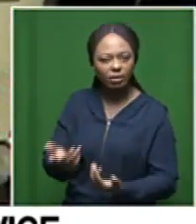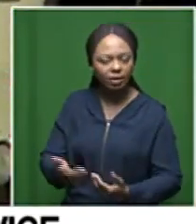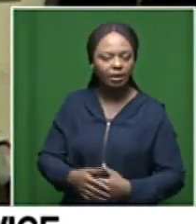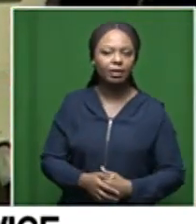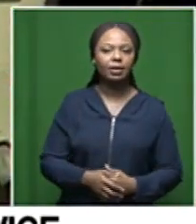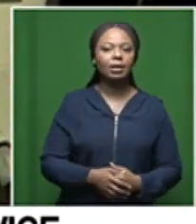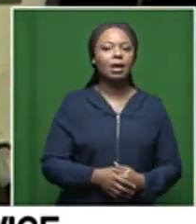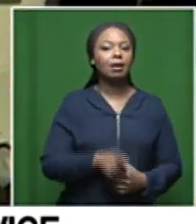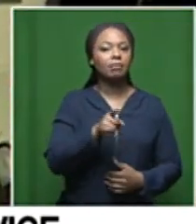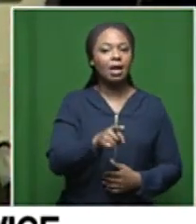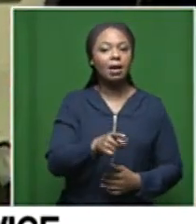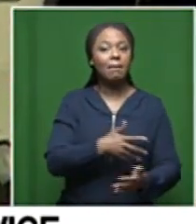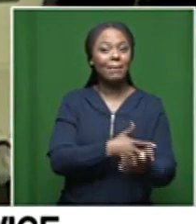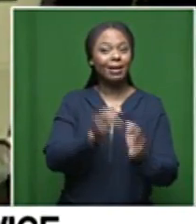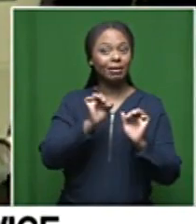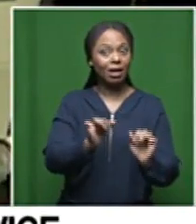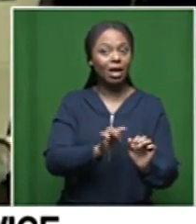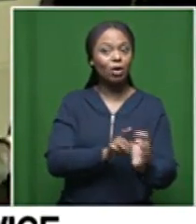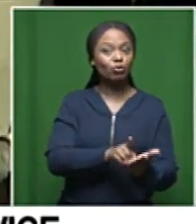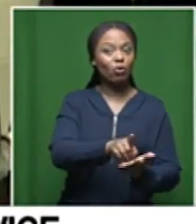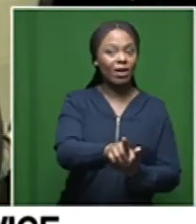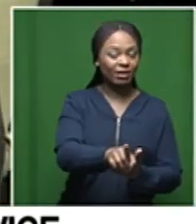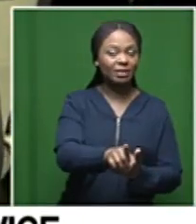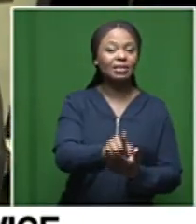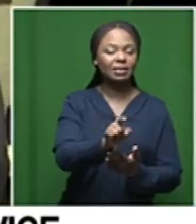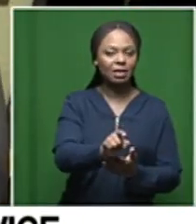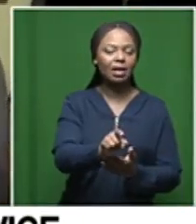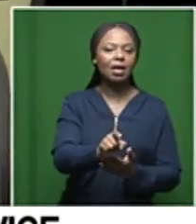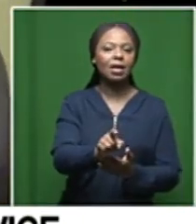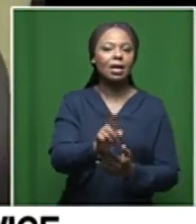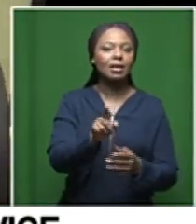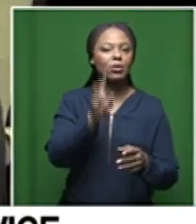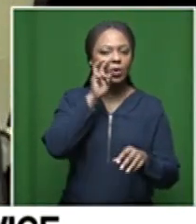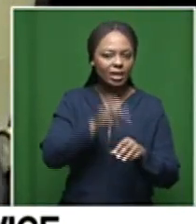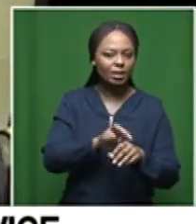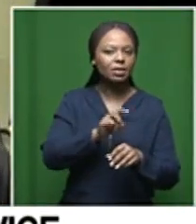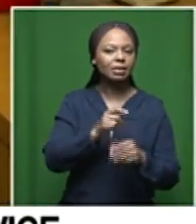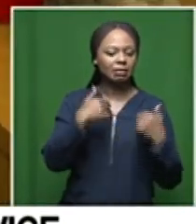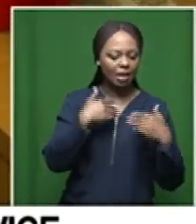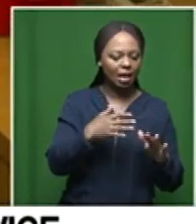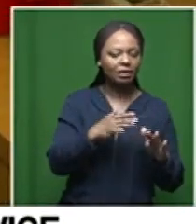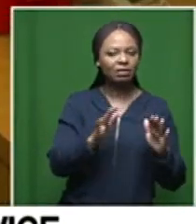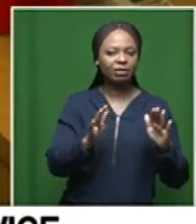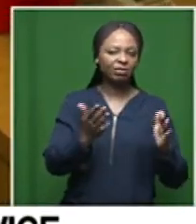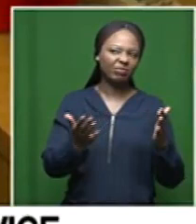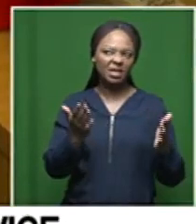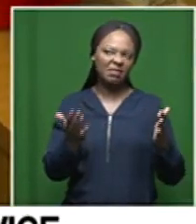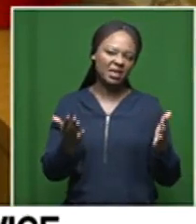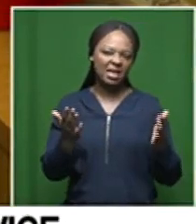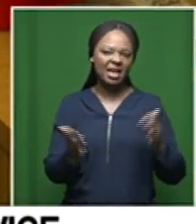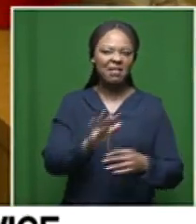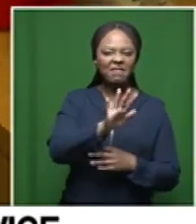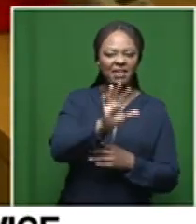So in order to donate blood, you also need to be of a certain age. So you need to weigh at least